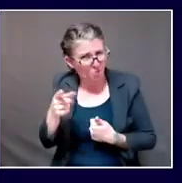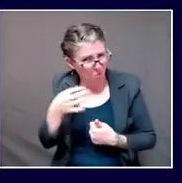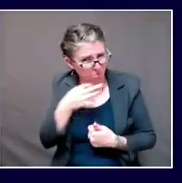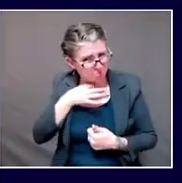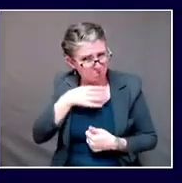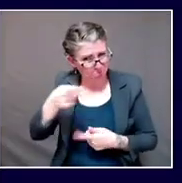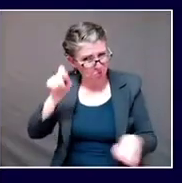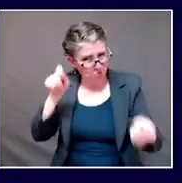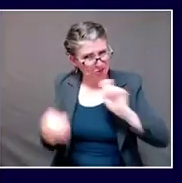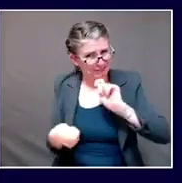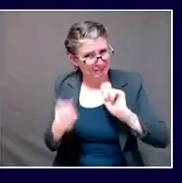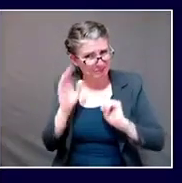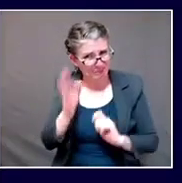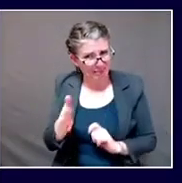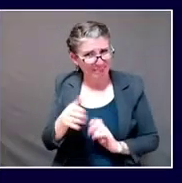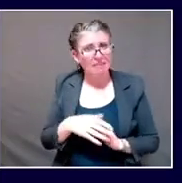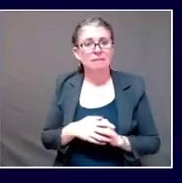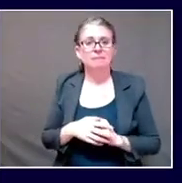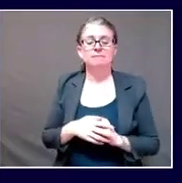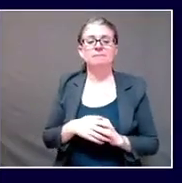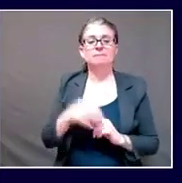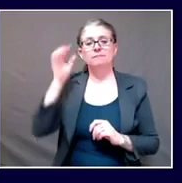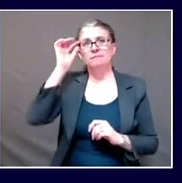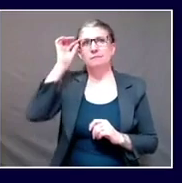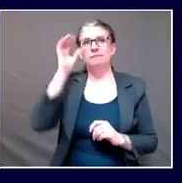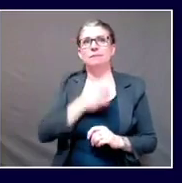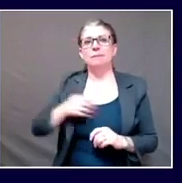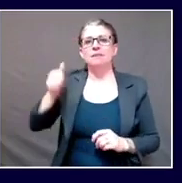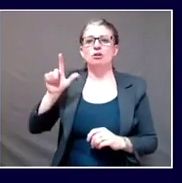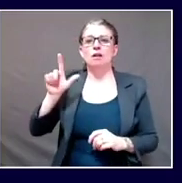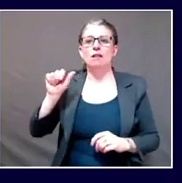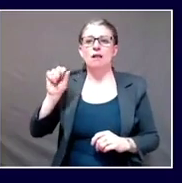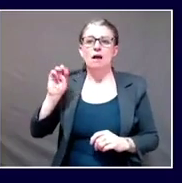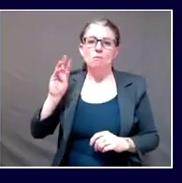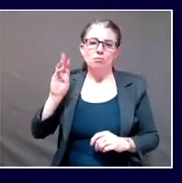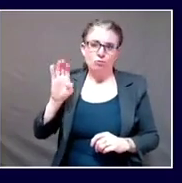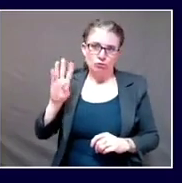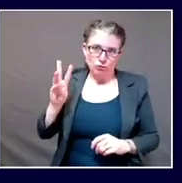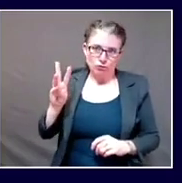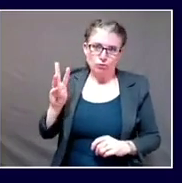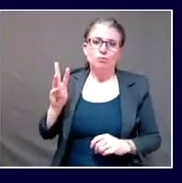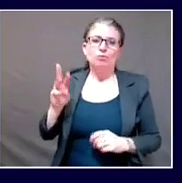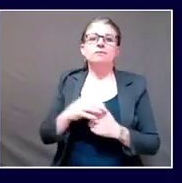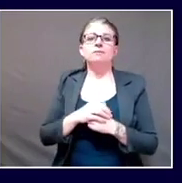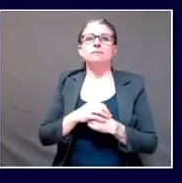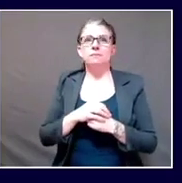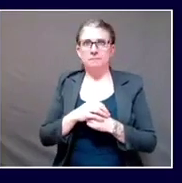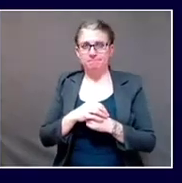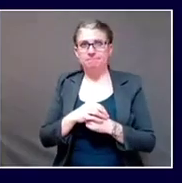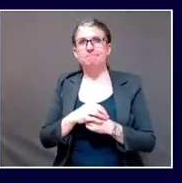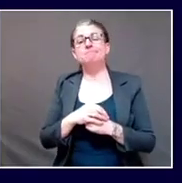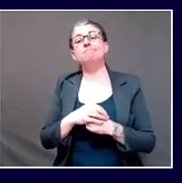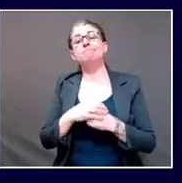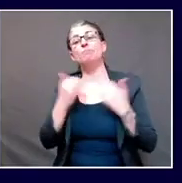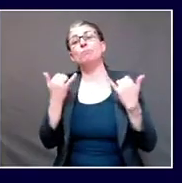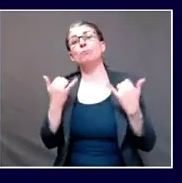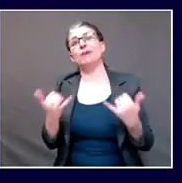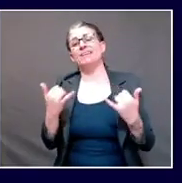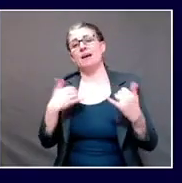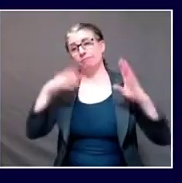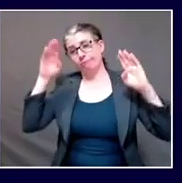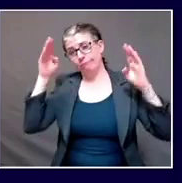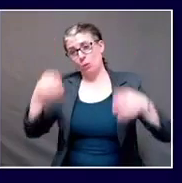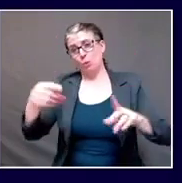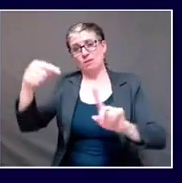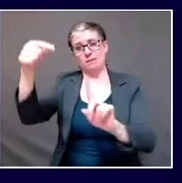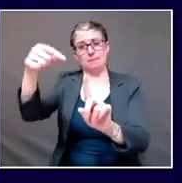So Evan, I think I'll just begin to answer that we right now are focused on the three weeks ahead of us.